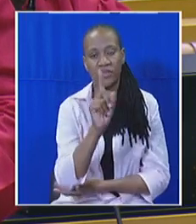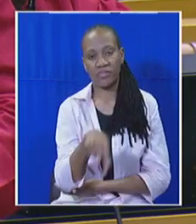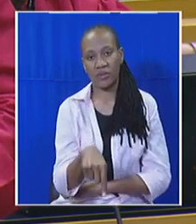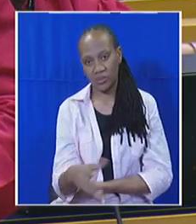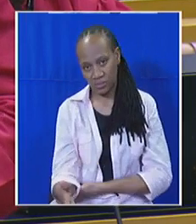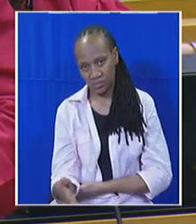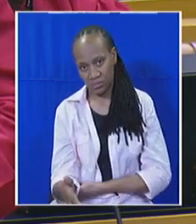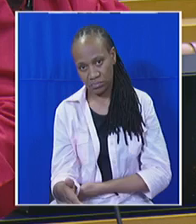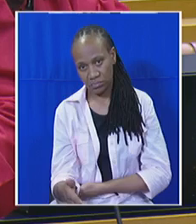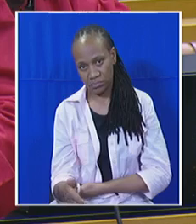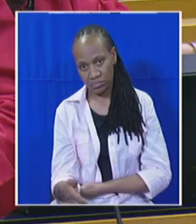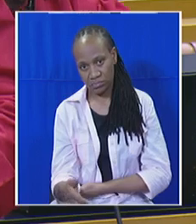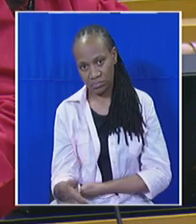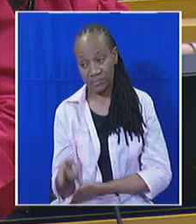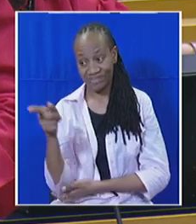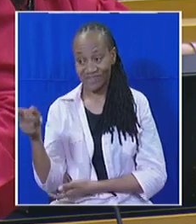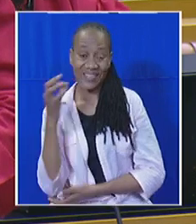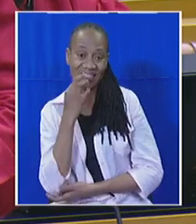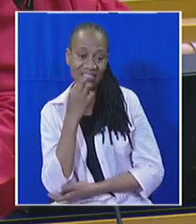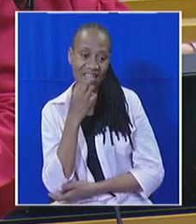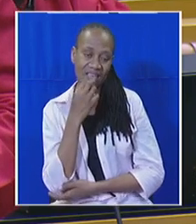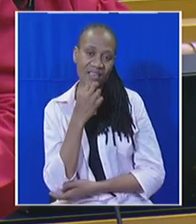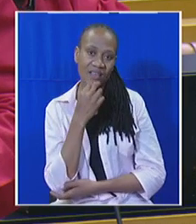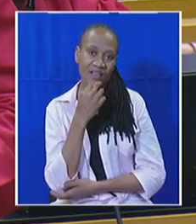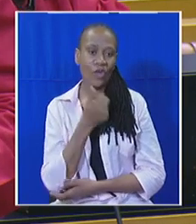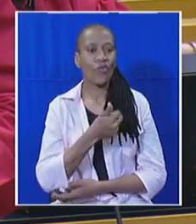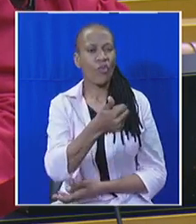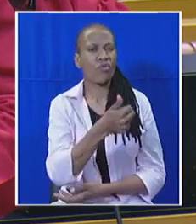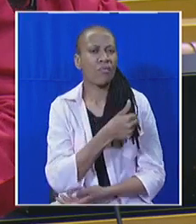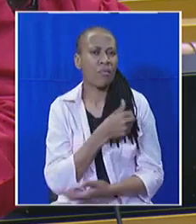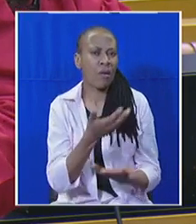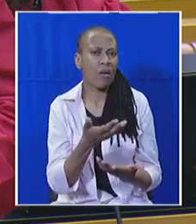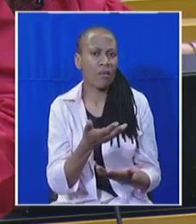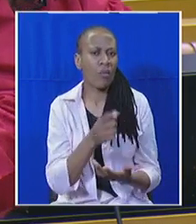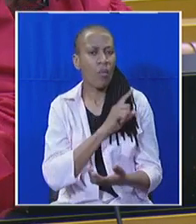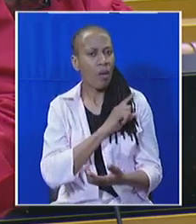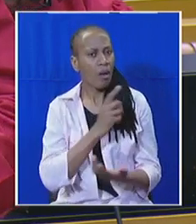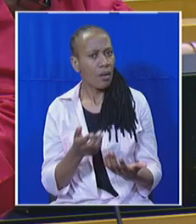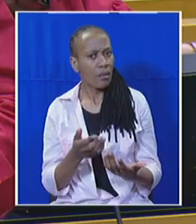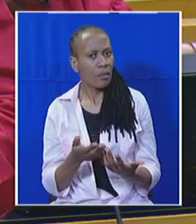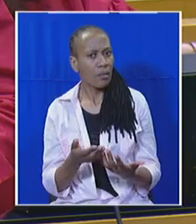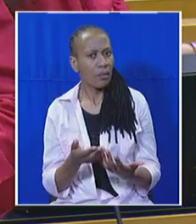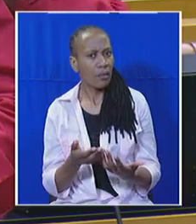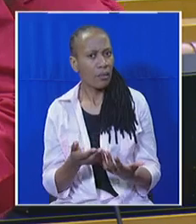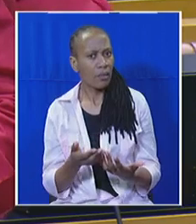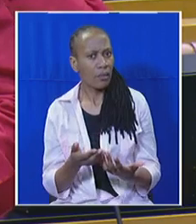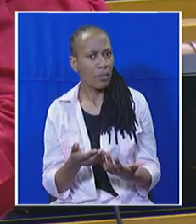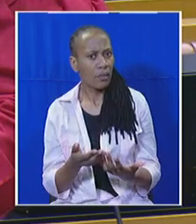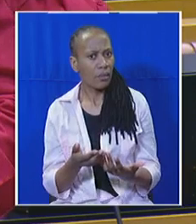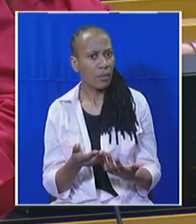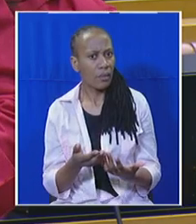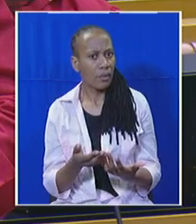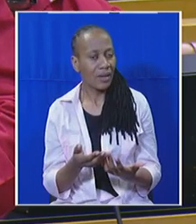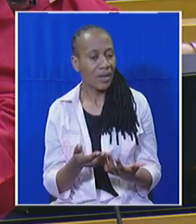they called a gesture of goodwill because they did not have to pay him anything, as they have been paying him a salary for the